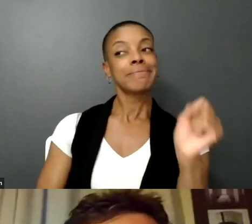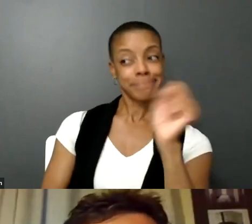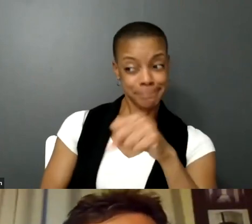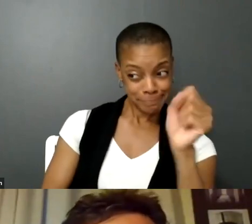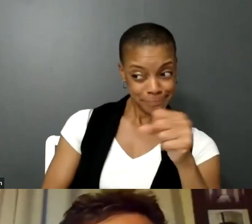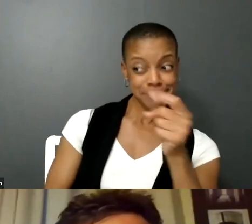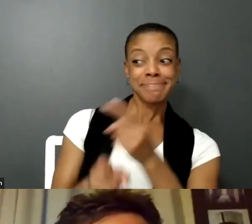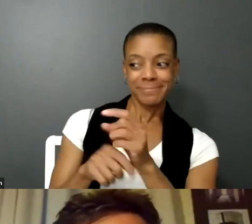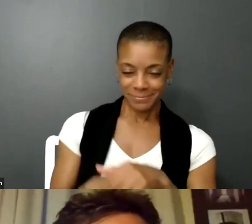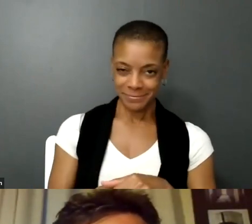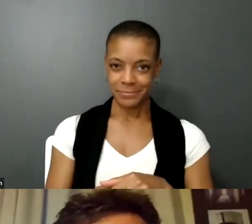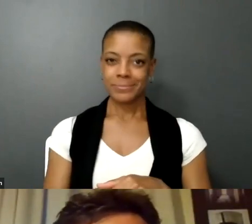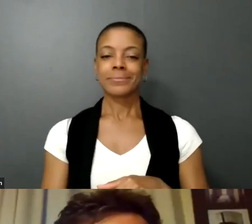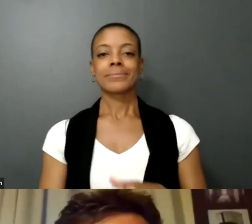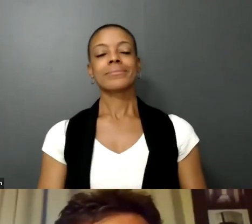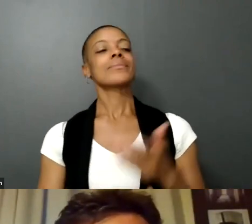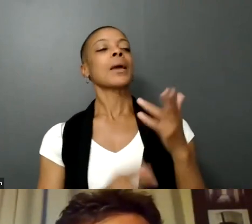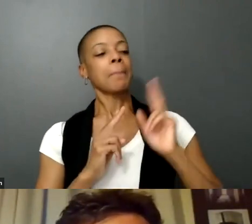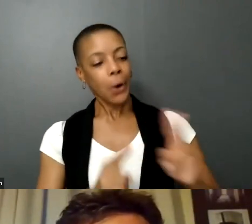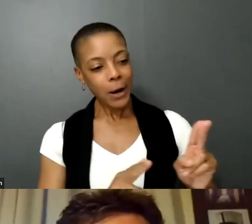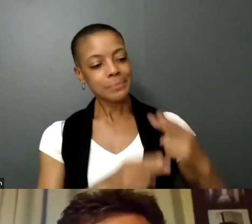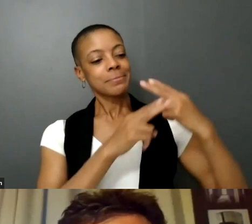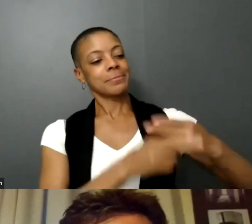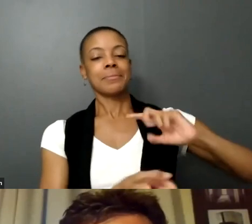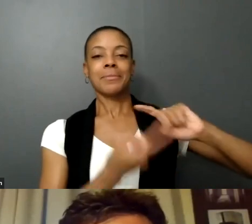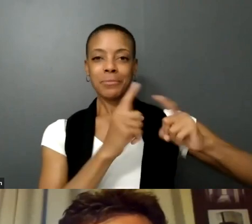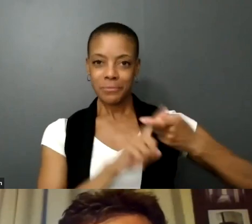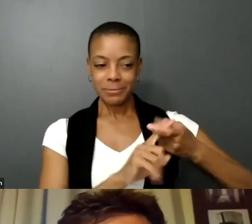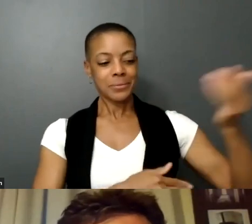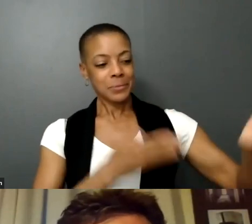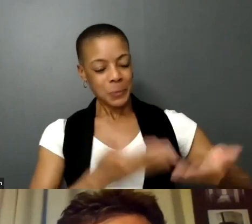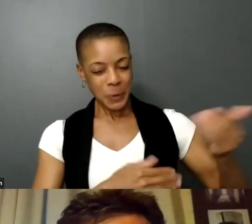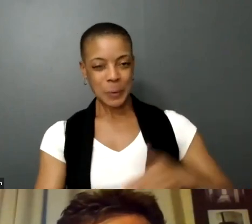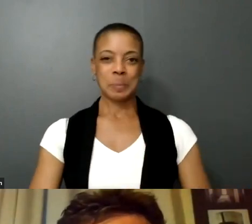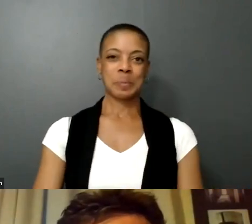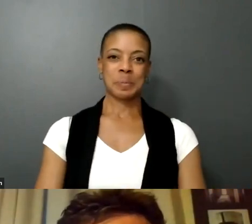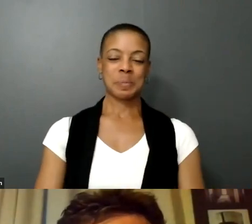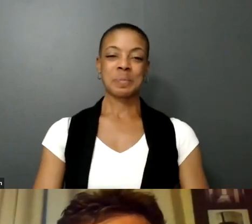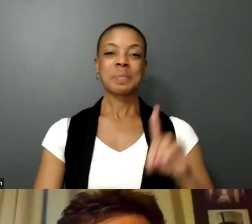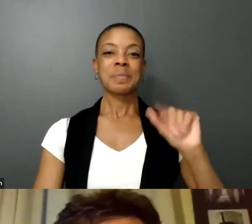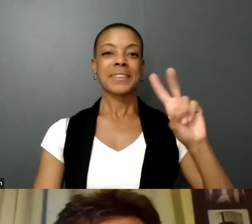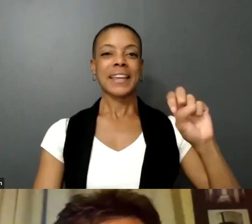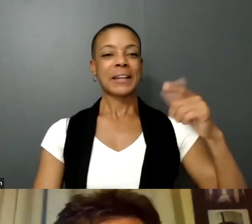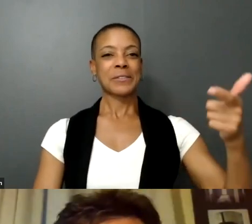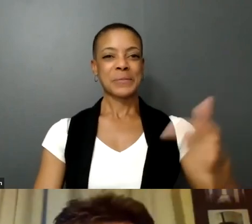And I'm honored to call him my friend and welcome him to tonight's session. Miigwech, Dave.